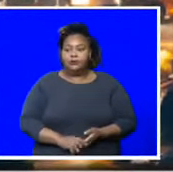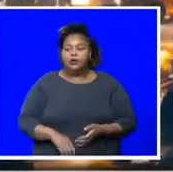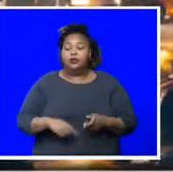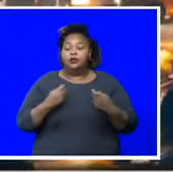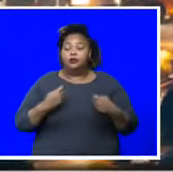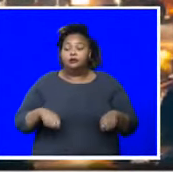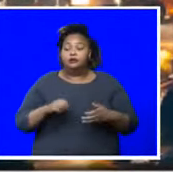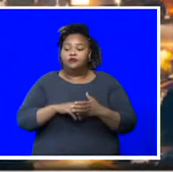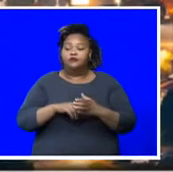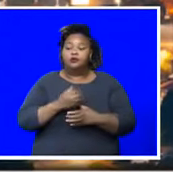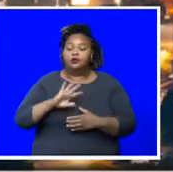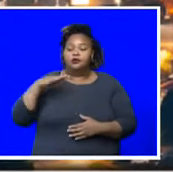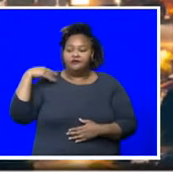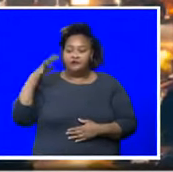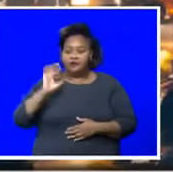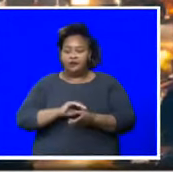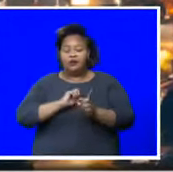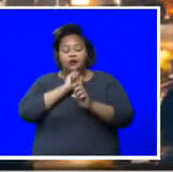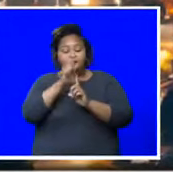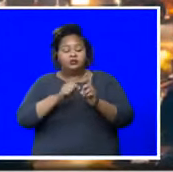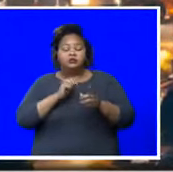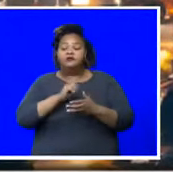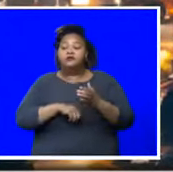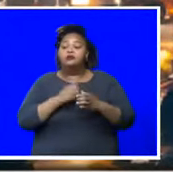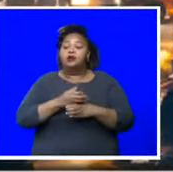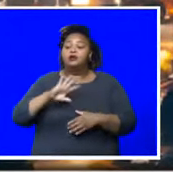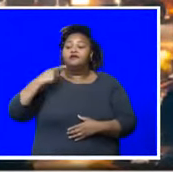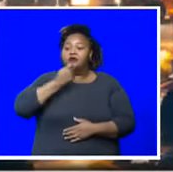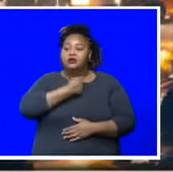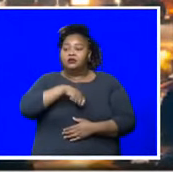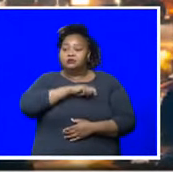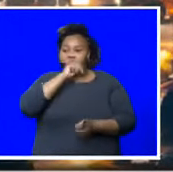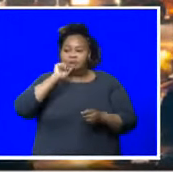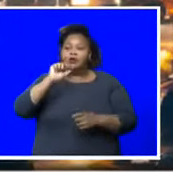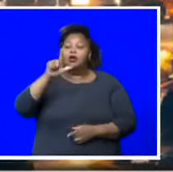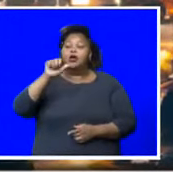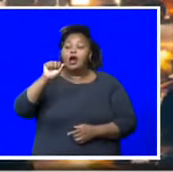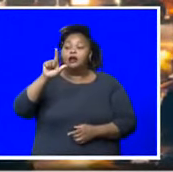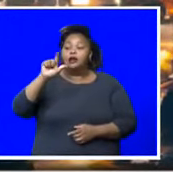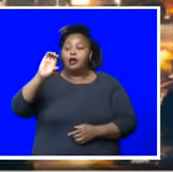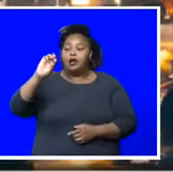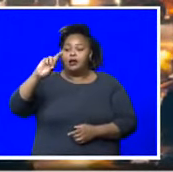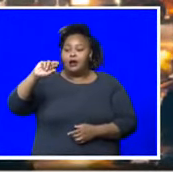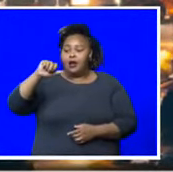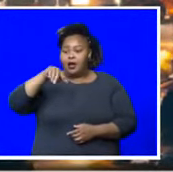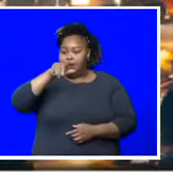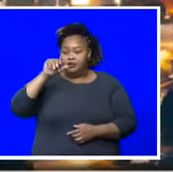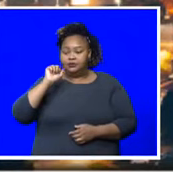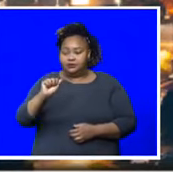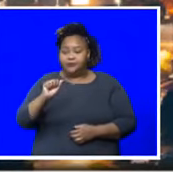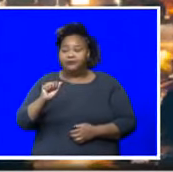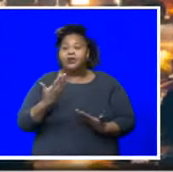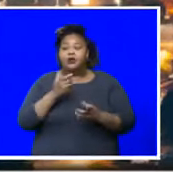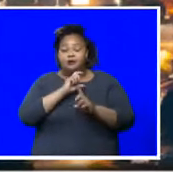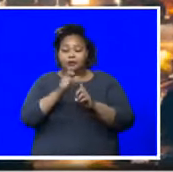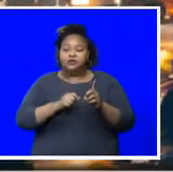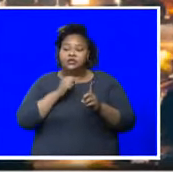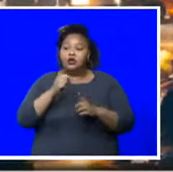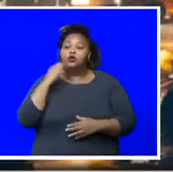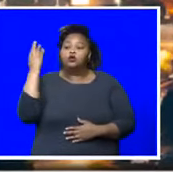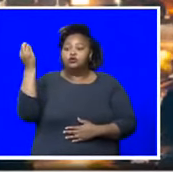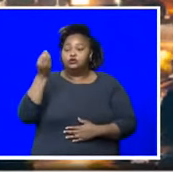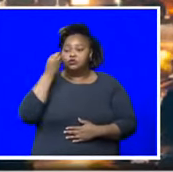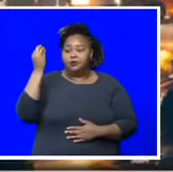yethu beyangaphandle kwakuleli Carlos Alcaraz bekudlala ke even lase-Spain lodlala ke umdlalo wemphebetho sekunguye ke champagne wenze beye